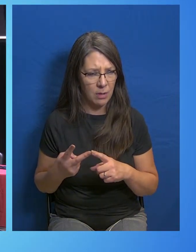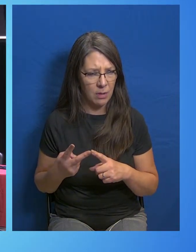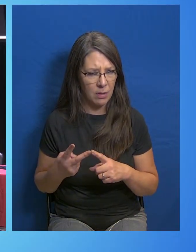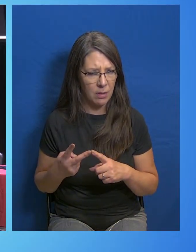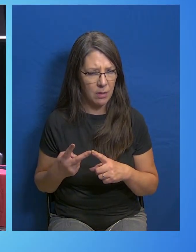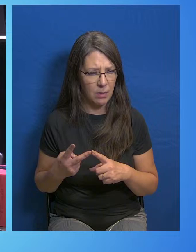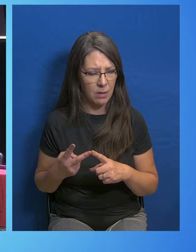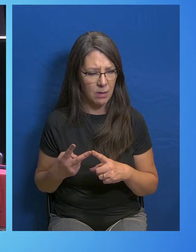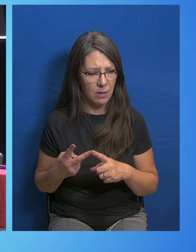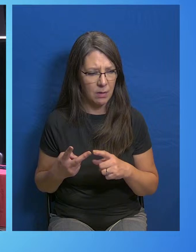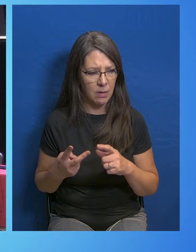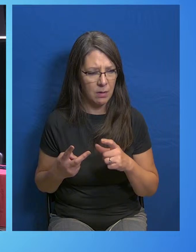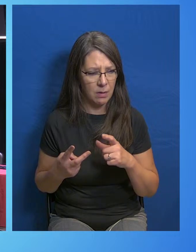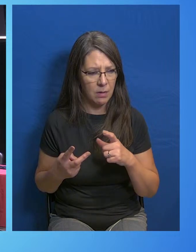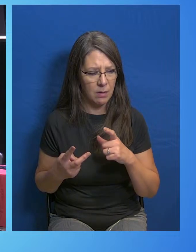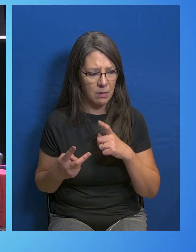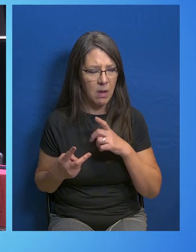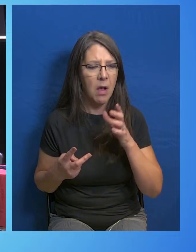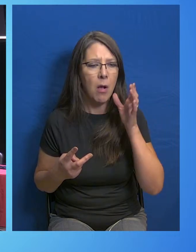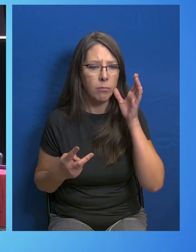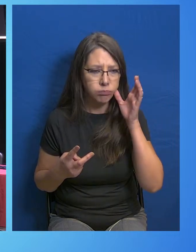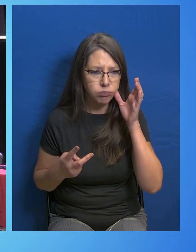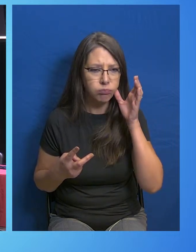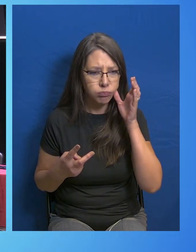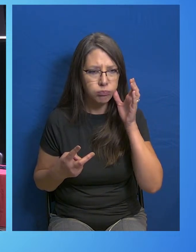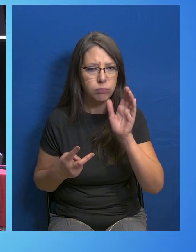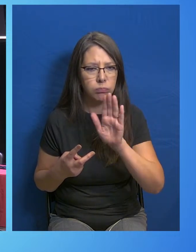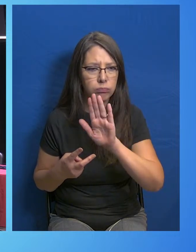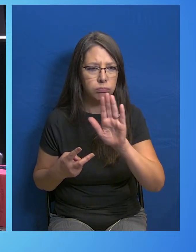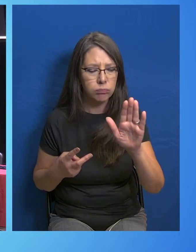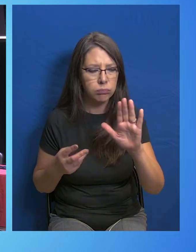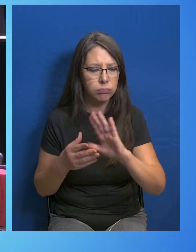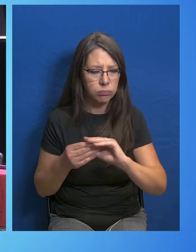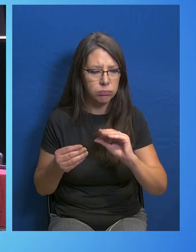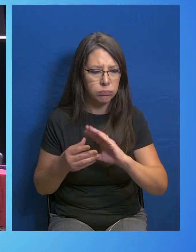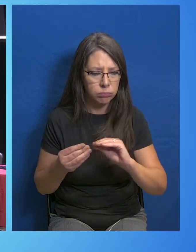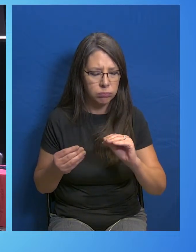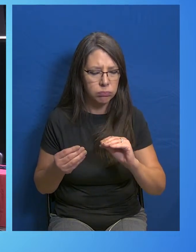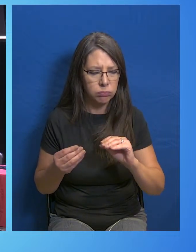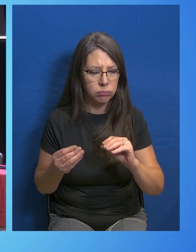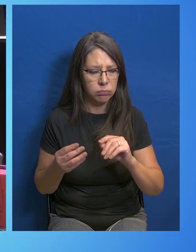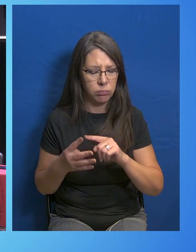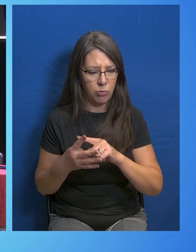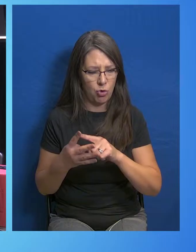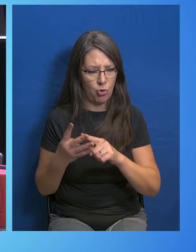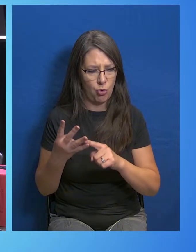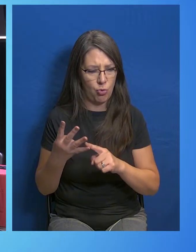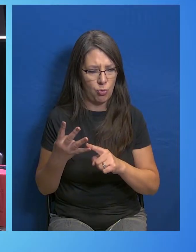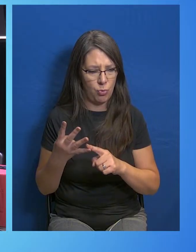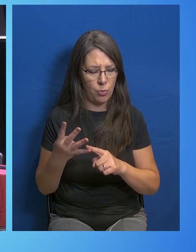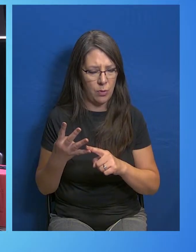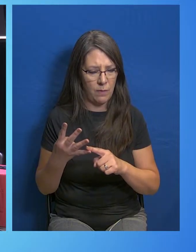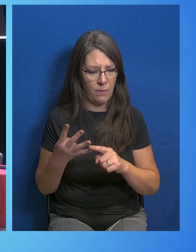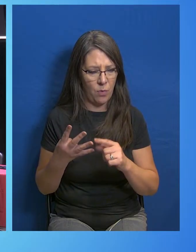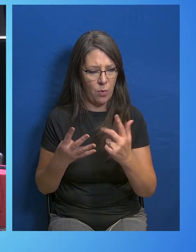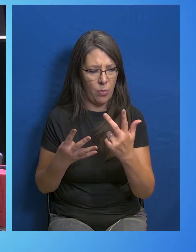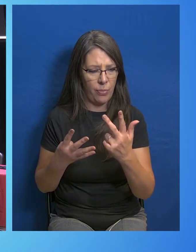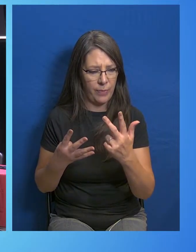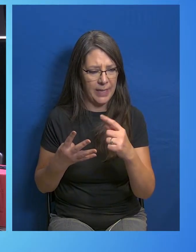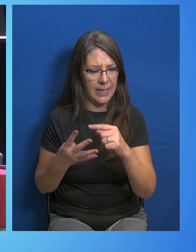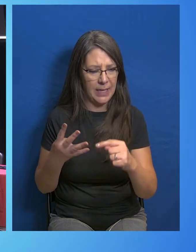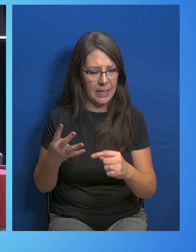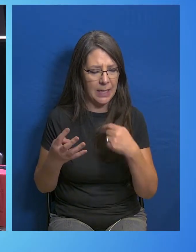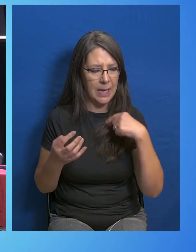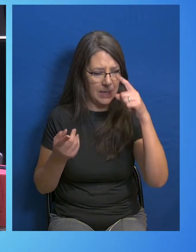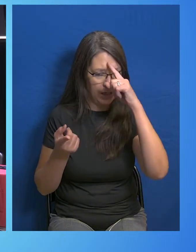I've been listening to all the options, and I like 3 out of 4 of them. But I agree with